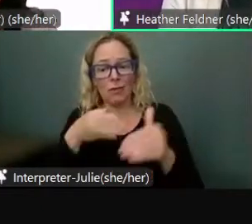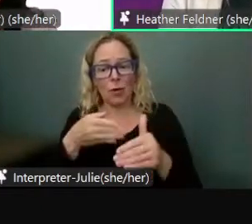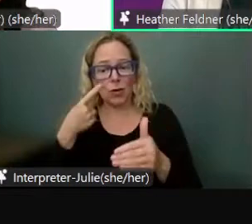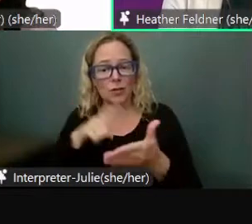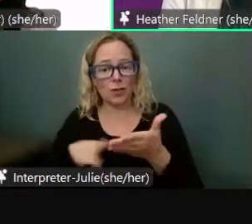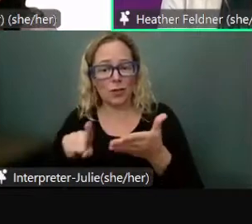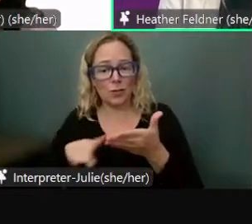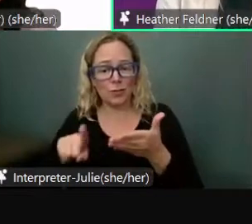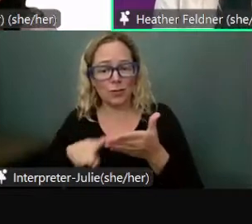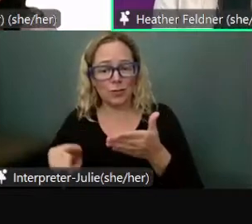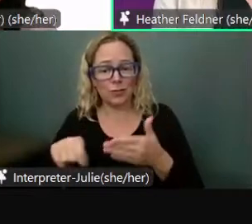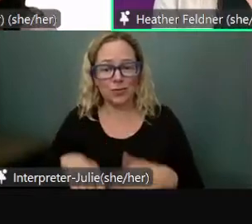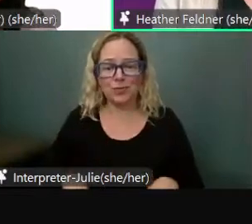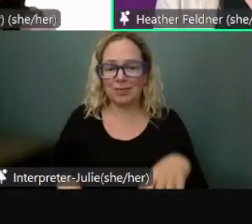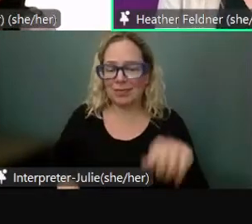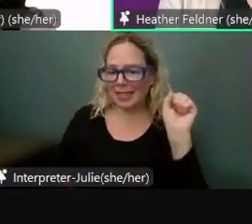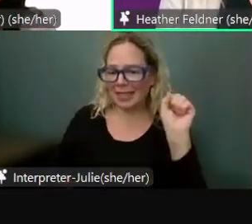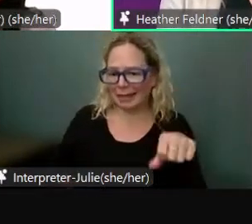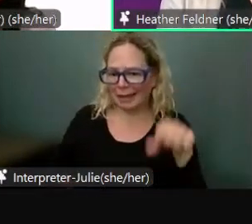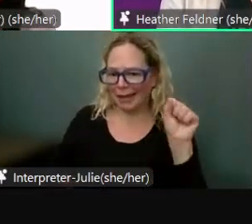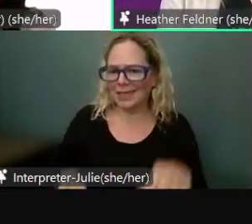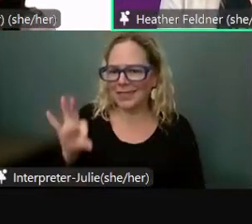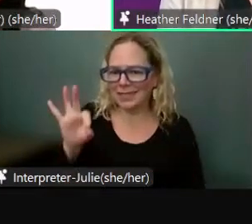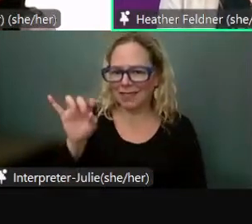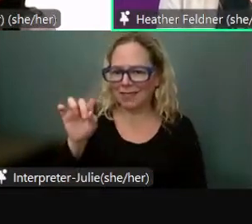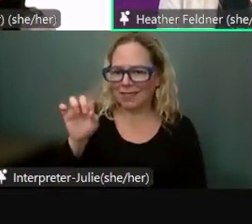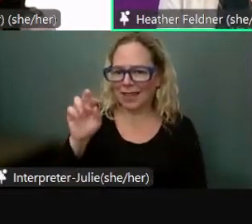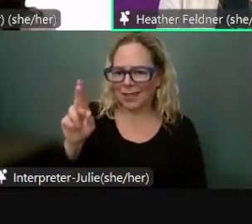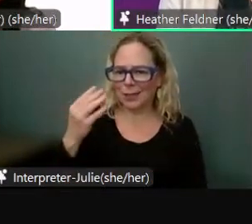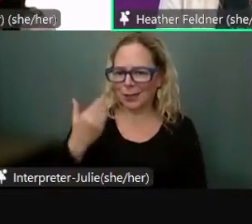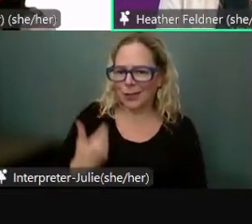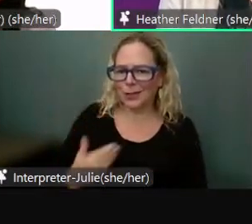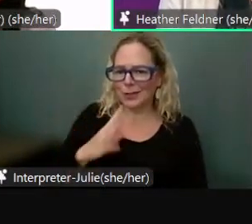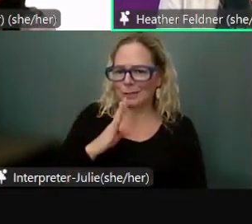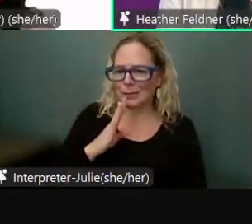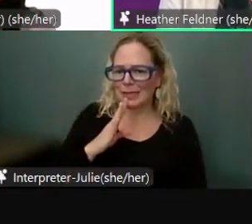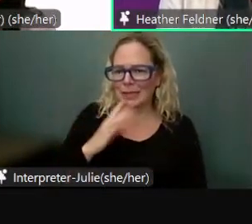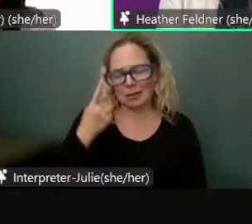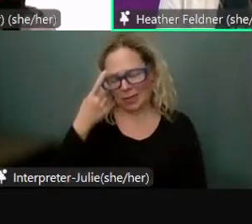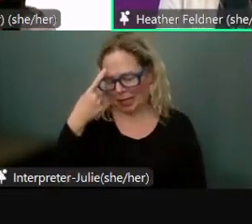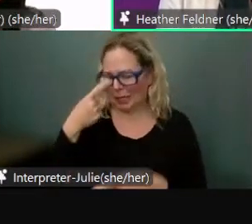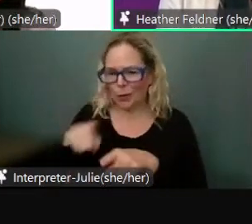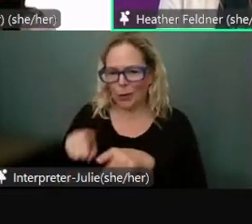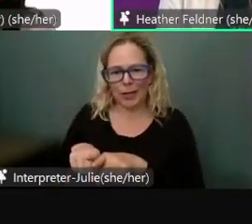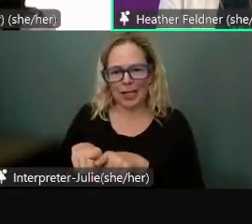Yeah, this is Feldner speaking. I agree. I don't think that